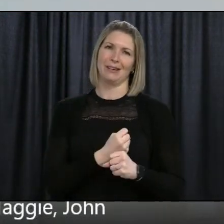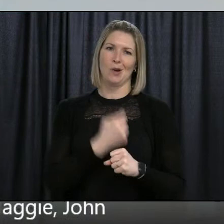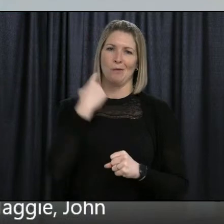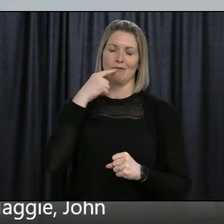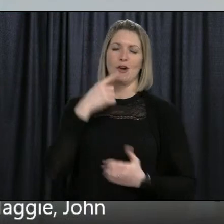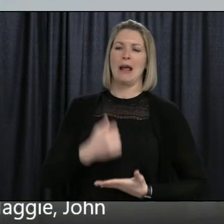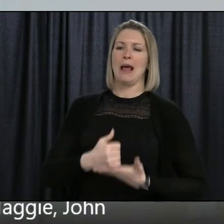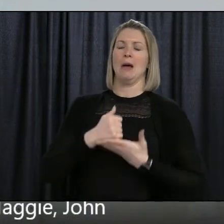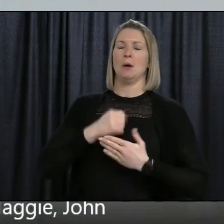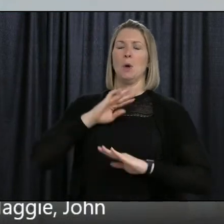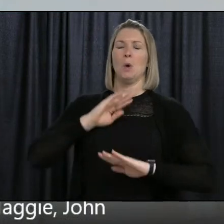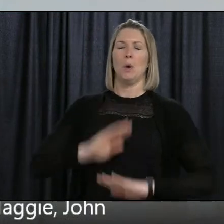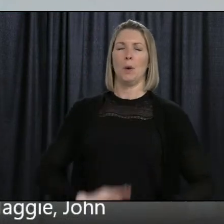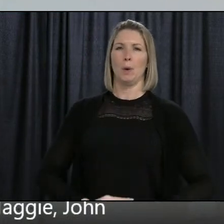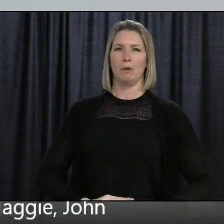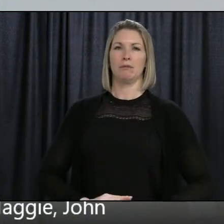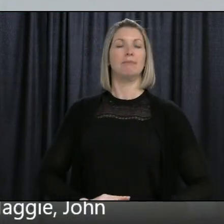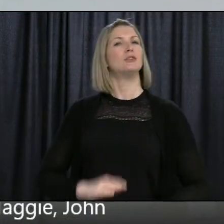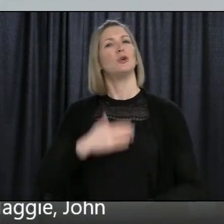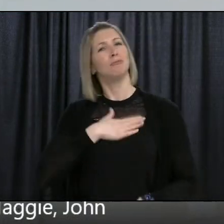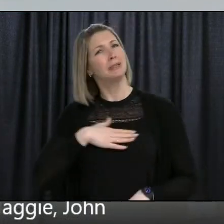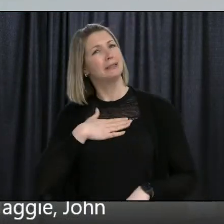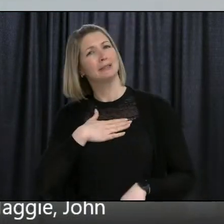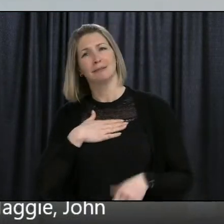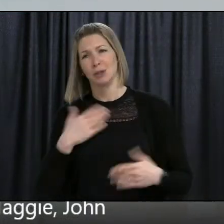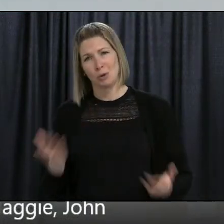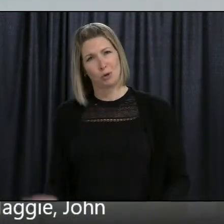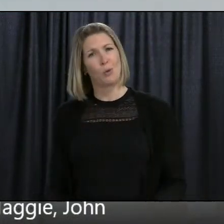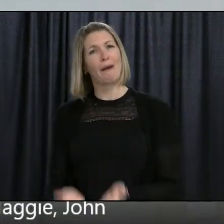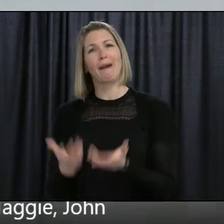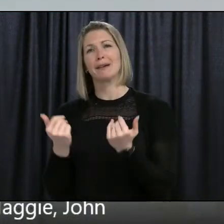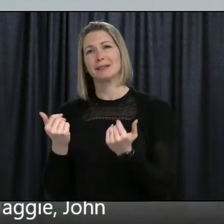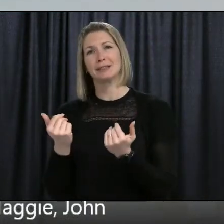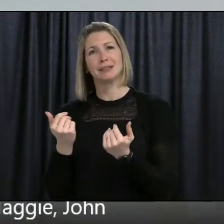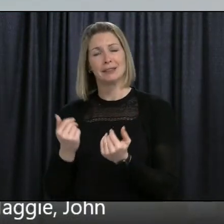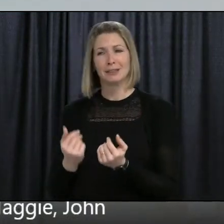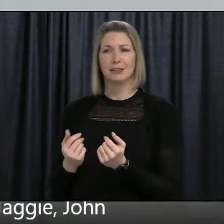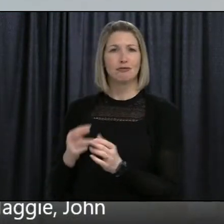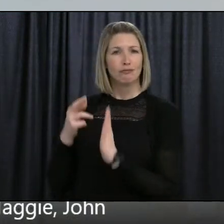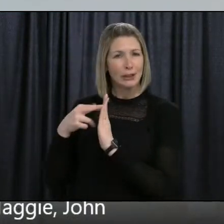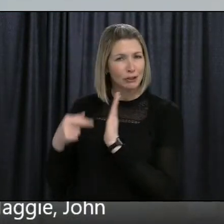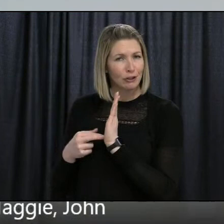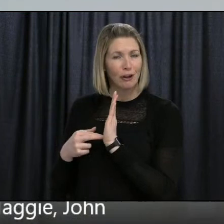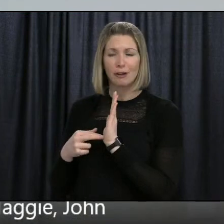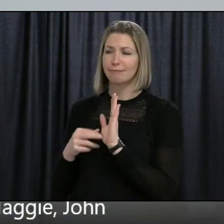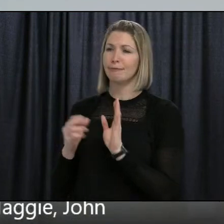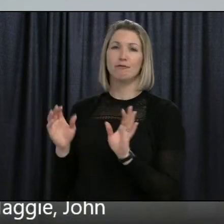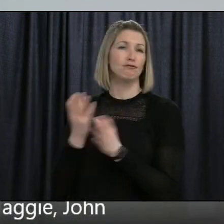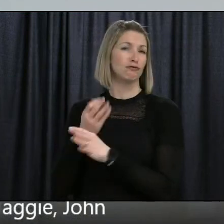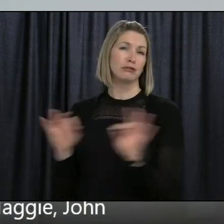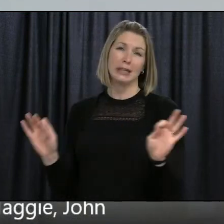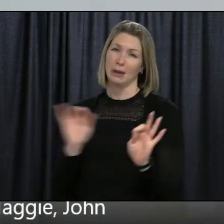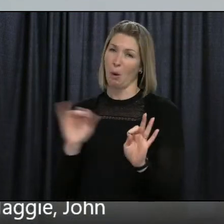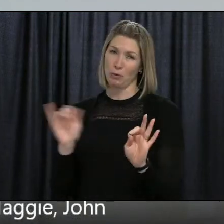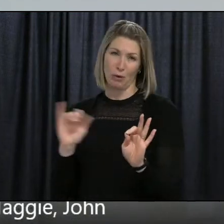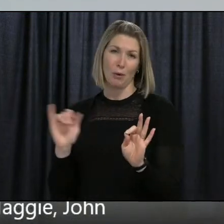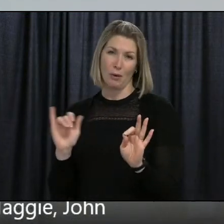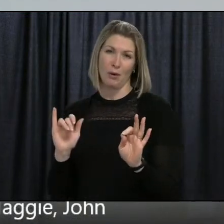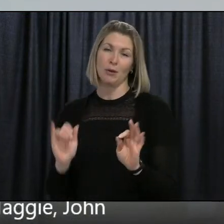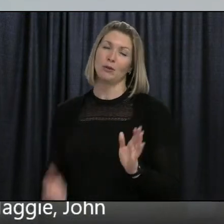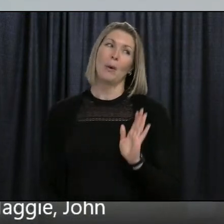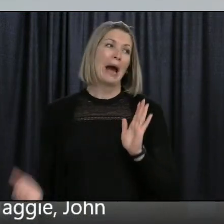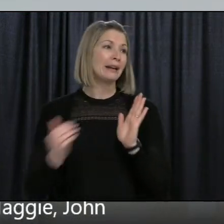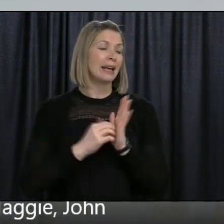to join in, log on. It's free at no cost. So with that, Premier, again, I would echo everyone's comments about it being another